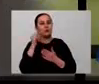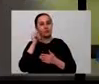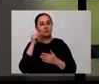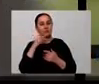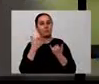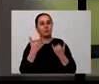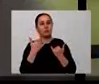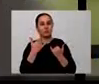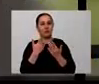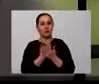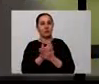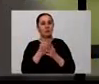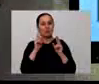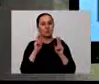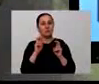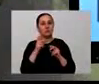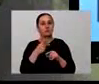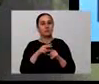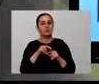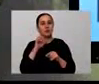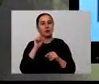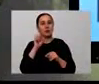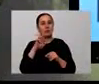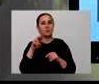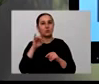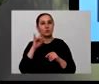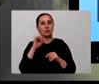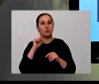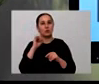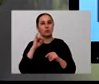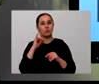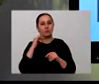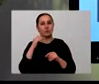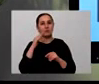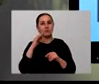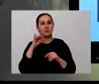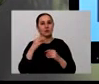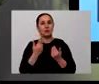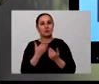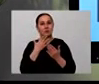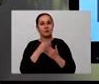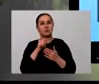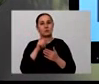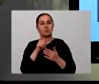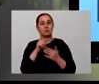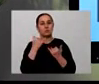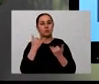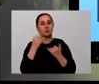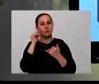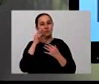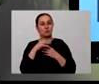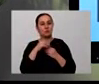o'quvchilar, bugungi yangi mavzuyimiz Abdurauf Fitrat, hayoti va ijodi. Bugungi darsimizda siz bilan